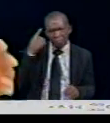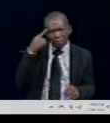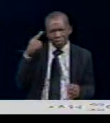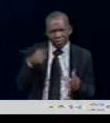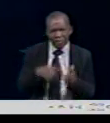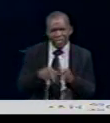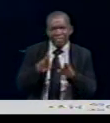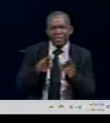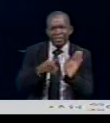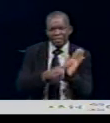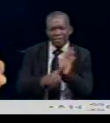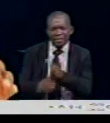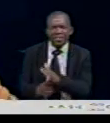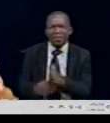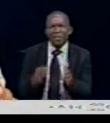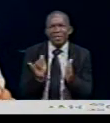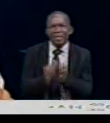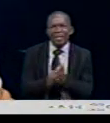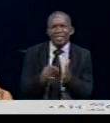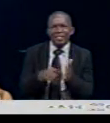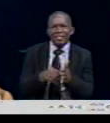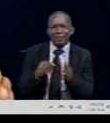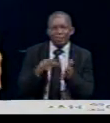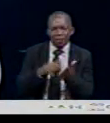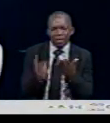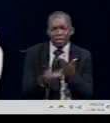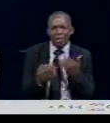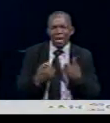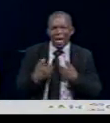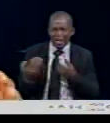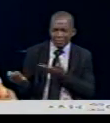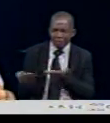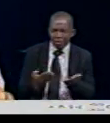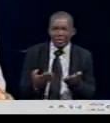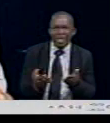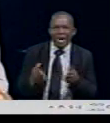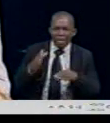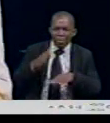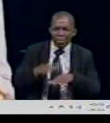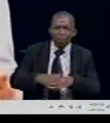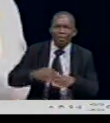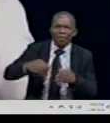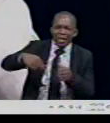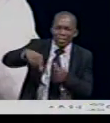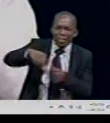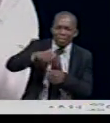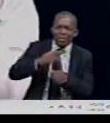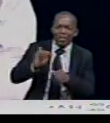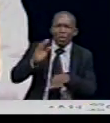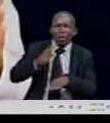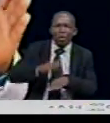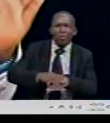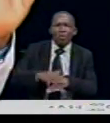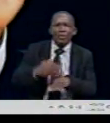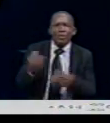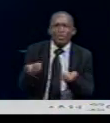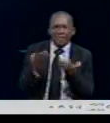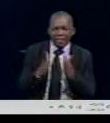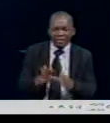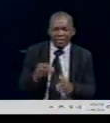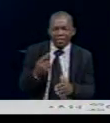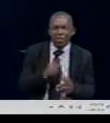Let's appreciate the Lord for the unction. Let's thank the Lord for the anointing upon his servant that was able to minister to